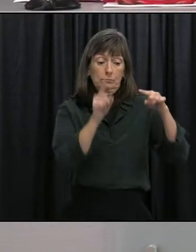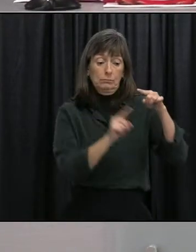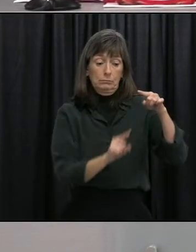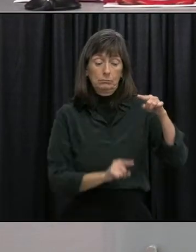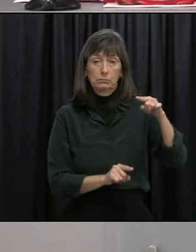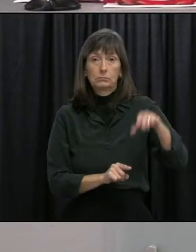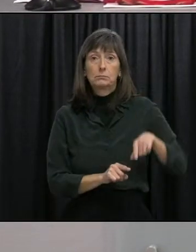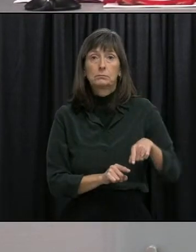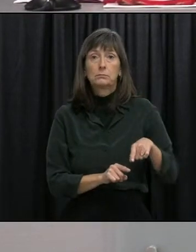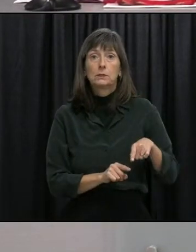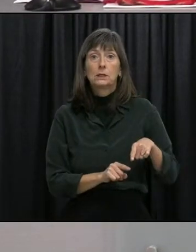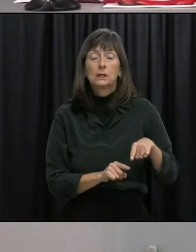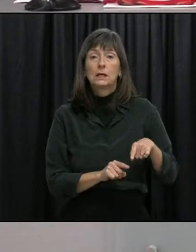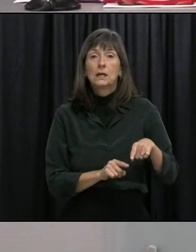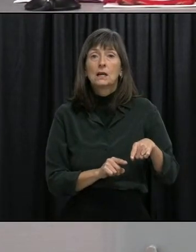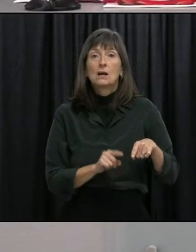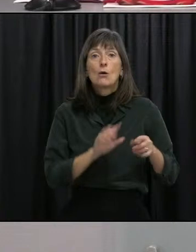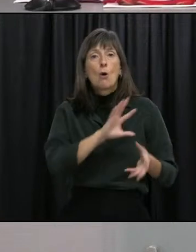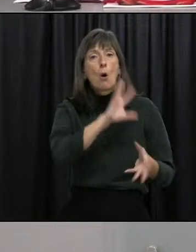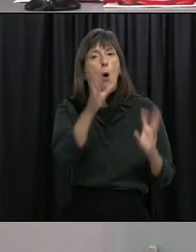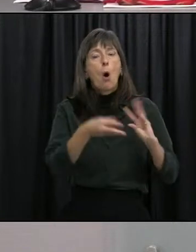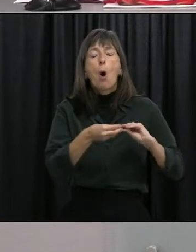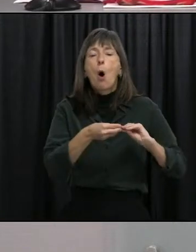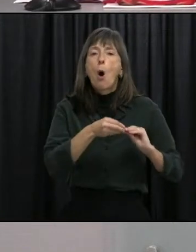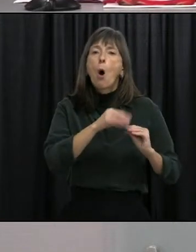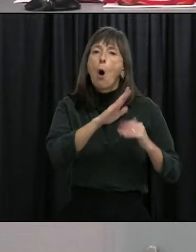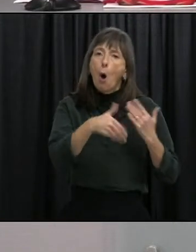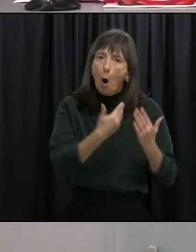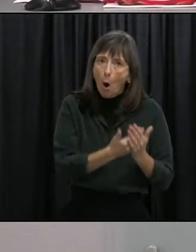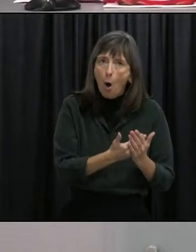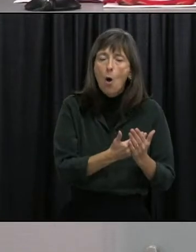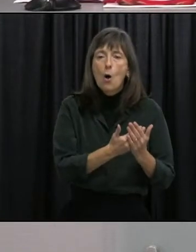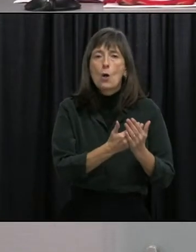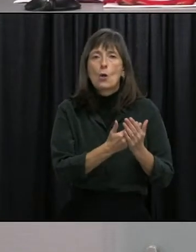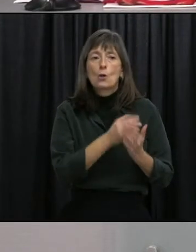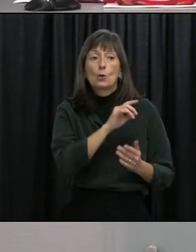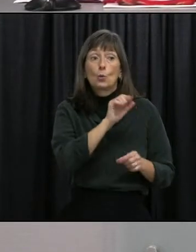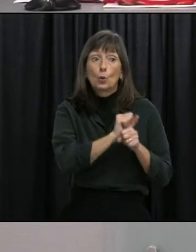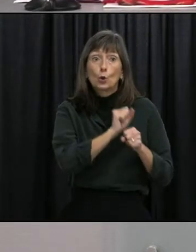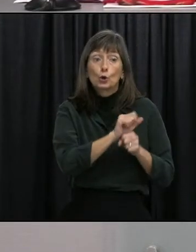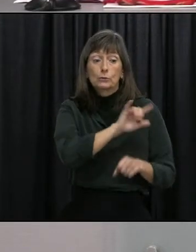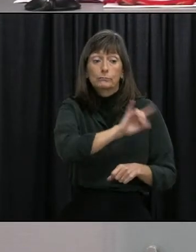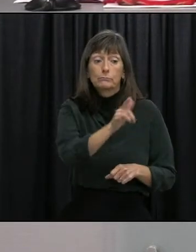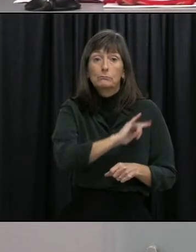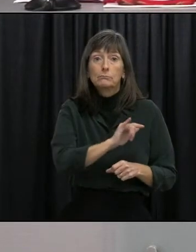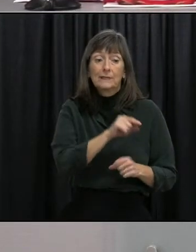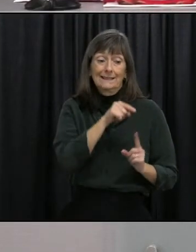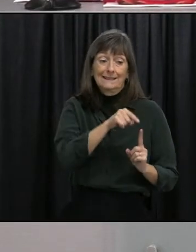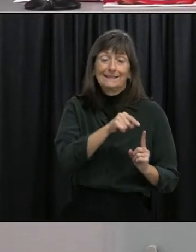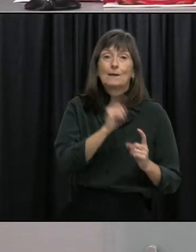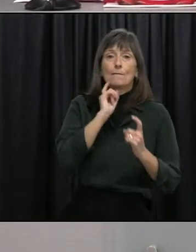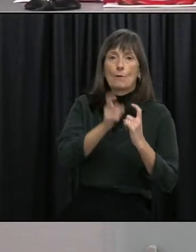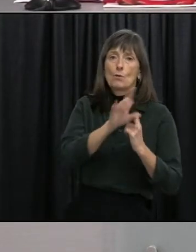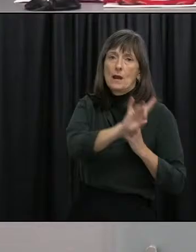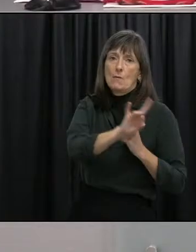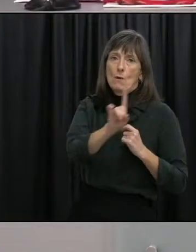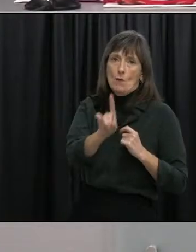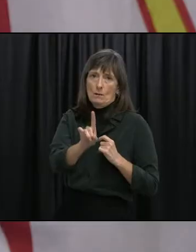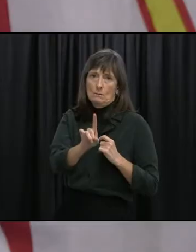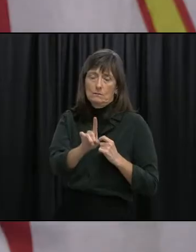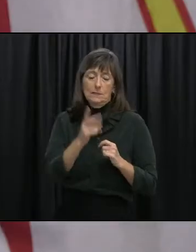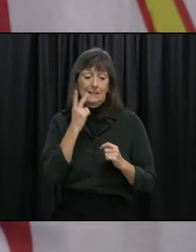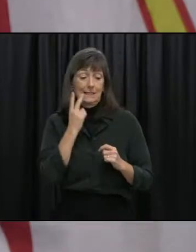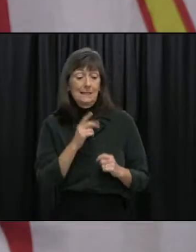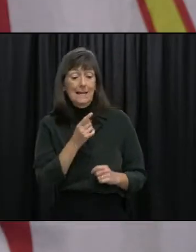actually all of the rotational workers that called 811. And there were, as you can see